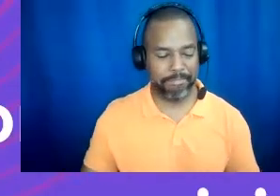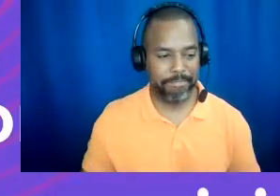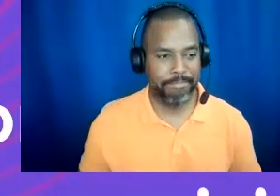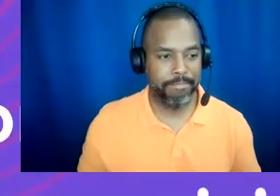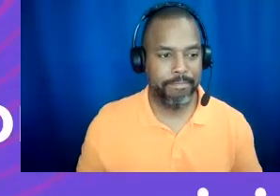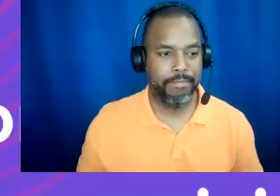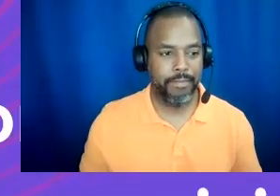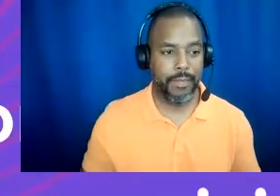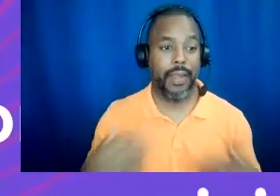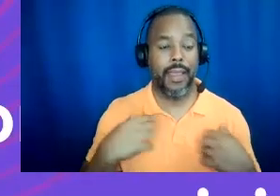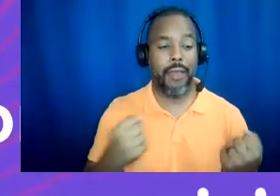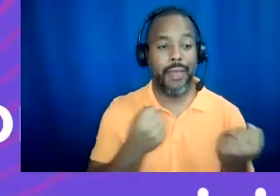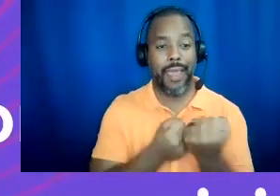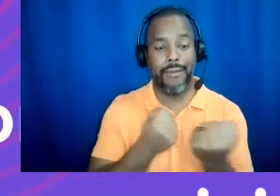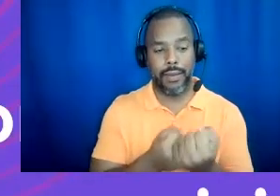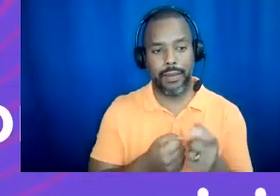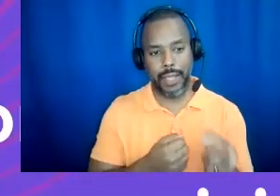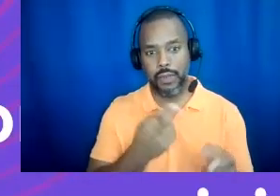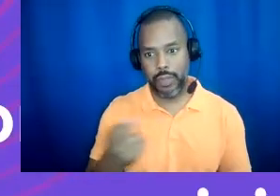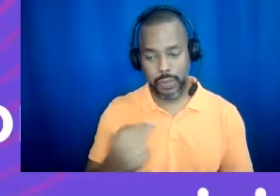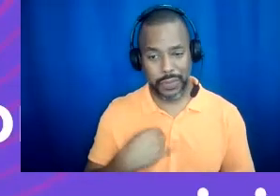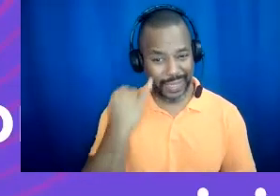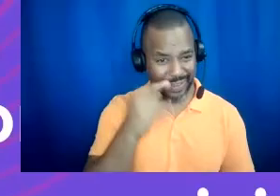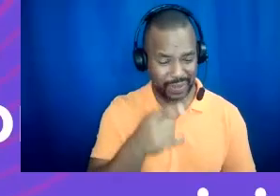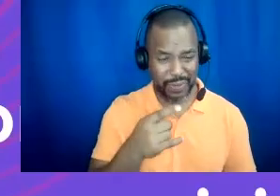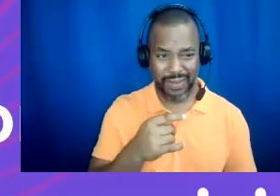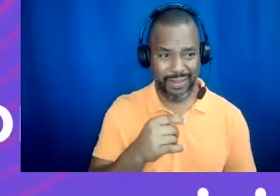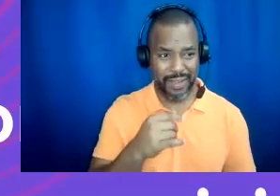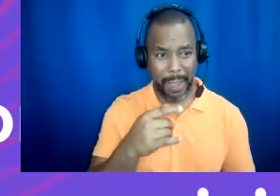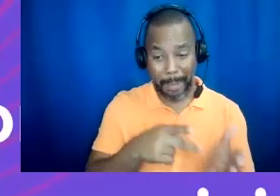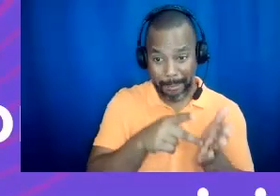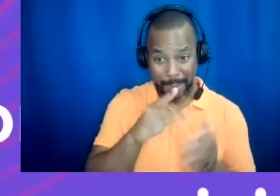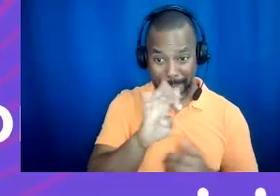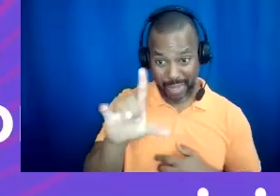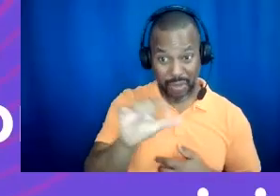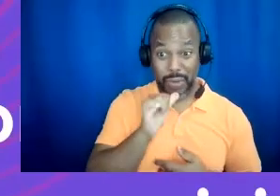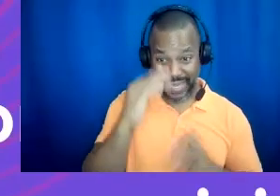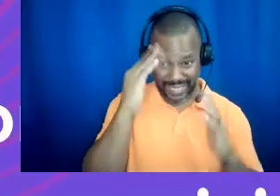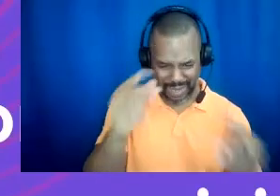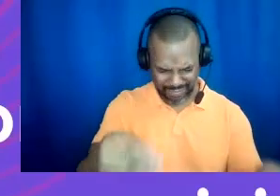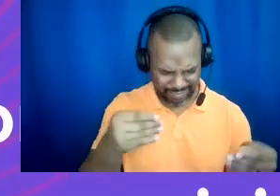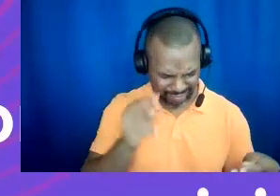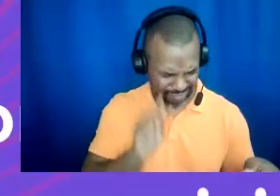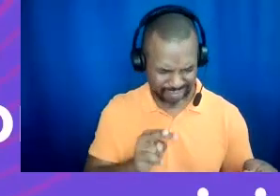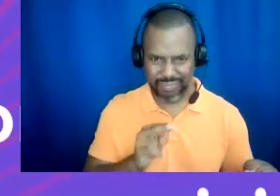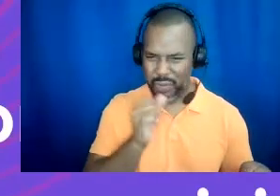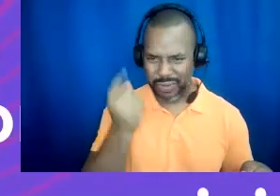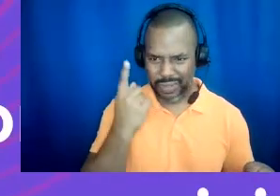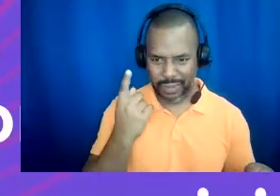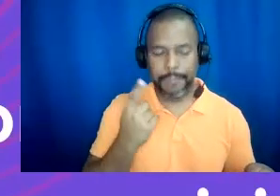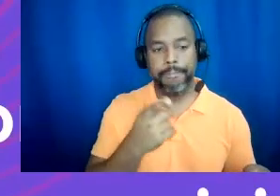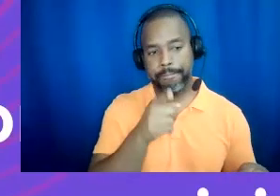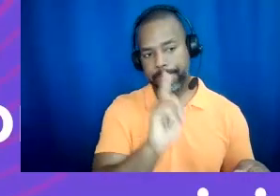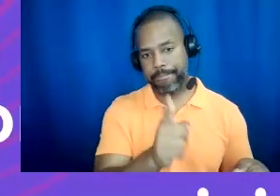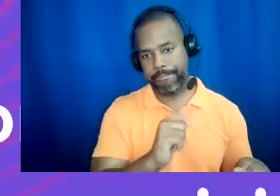Health Advocate. So this is that resource I was saying, if you get like an unexpected bill or you're not quite understanding how your health plans work, this is